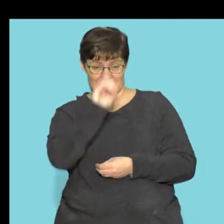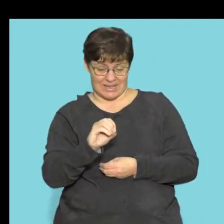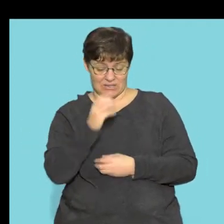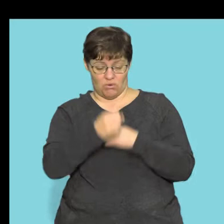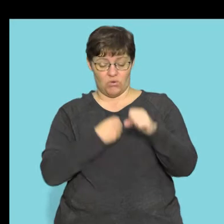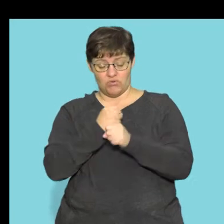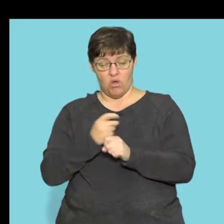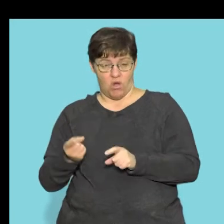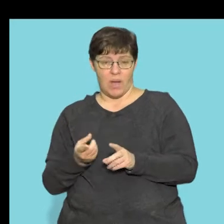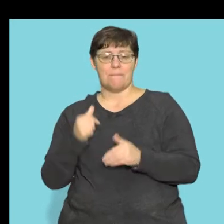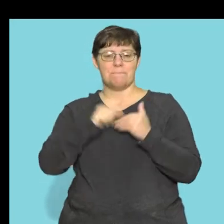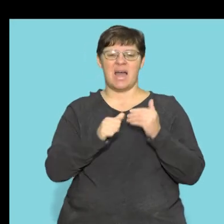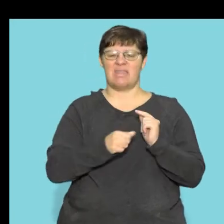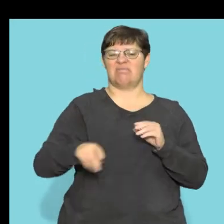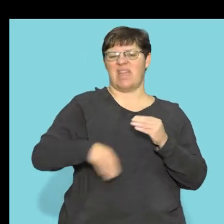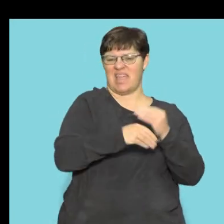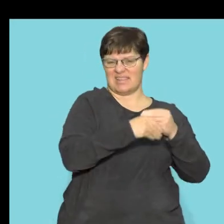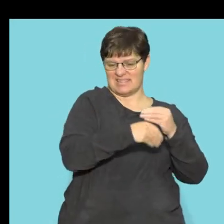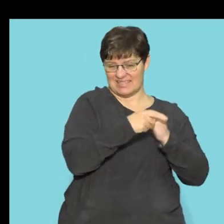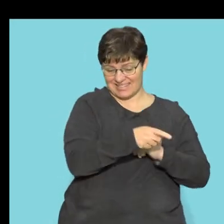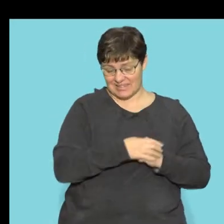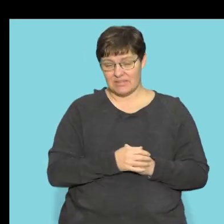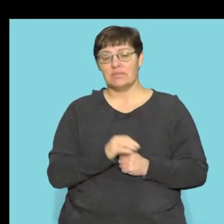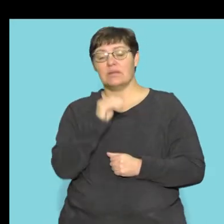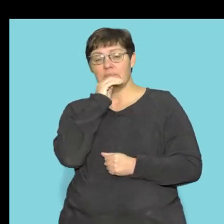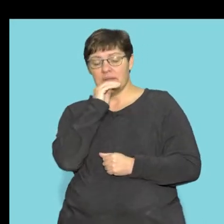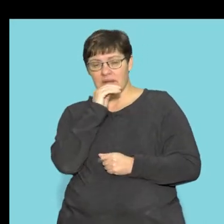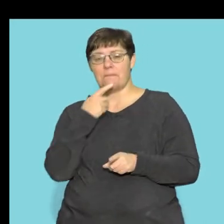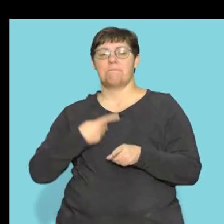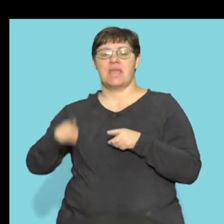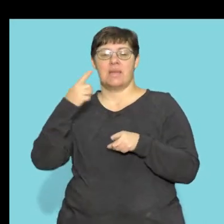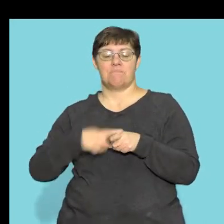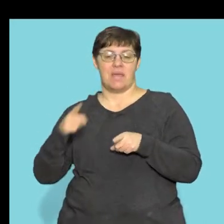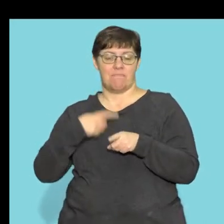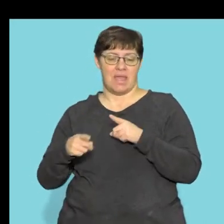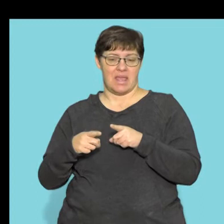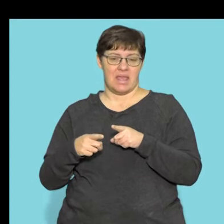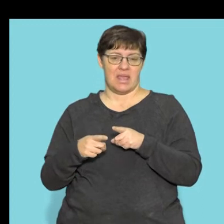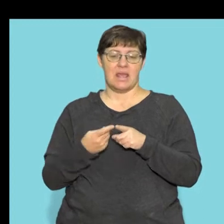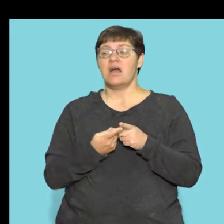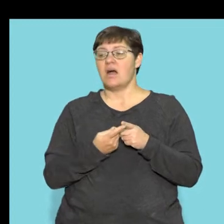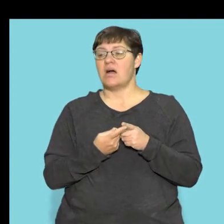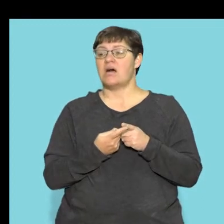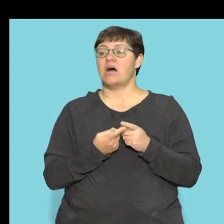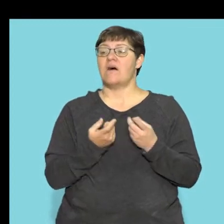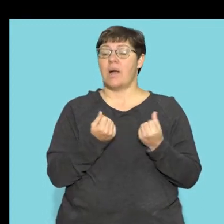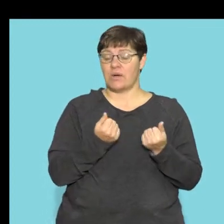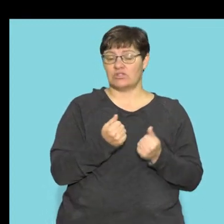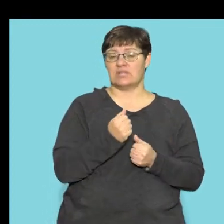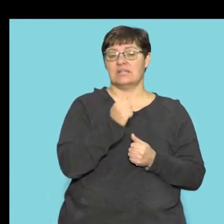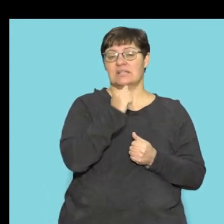13.2% per annum compounded monthly. You repay the loan by means of equal monthly